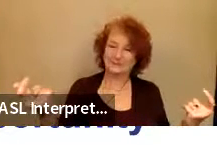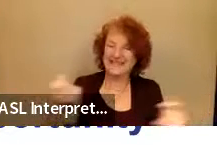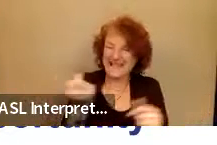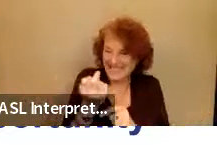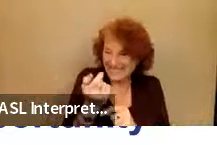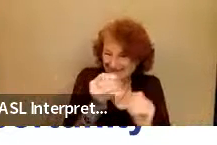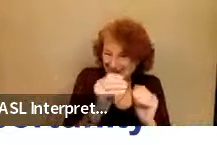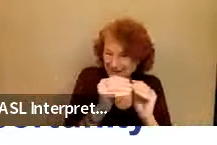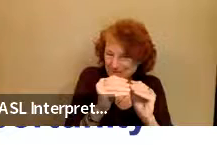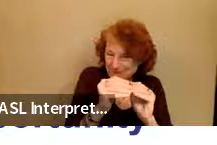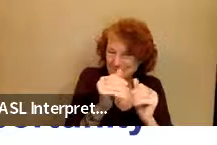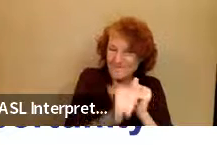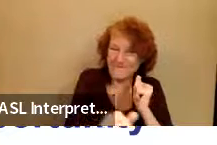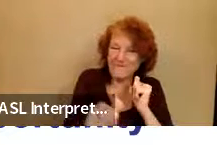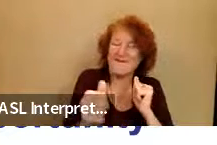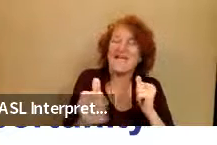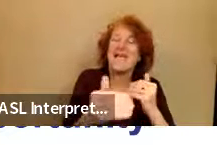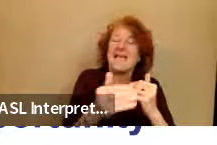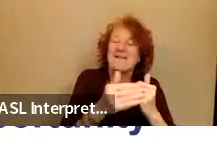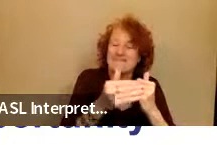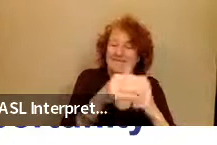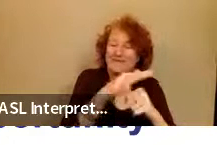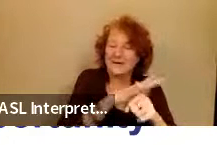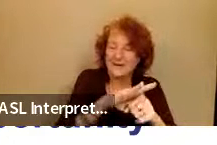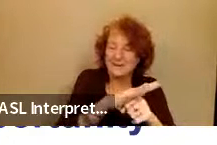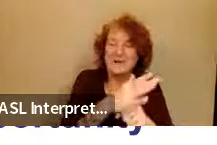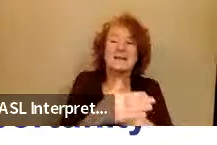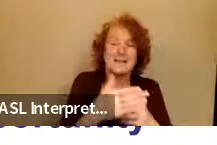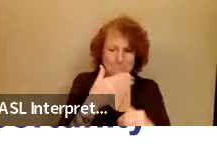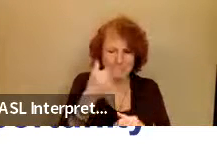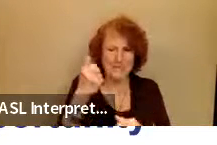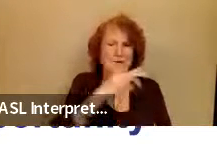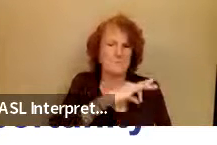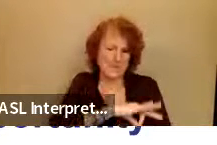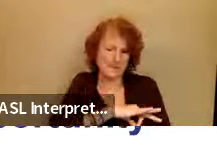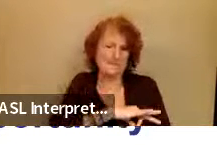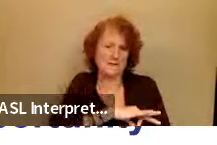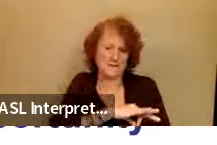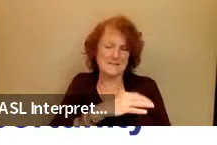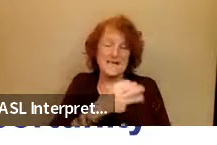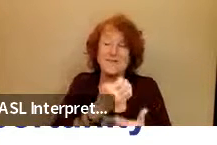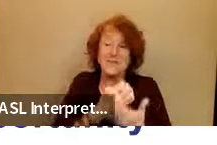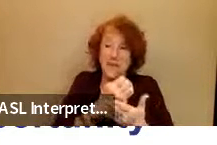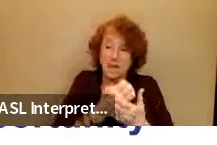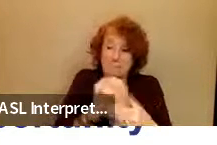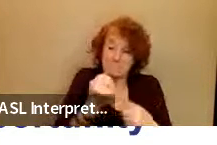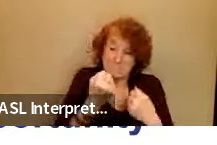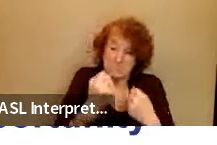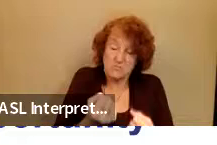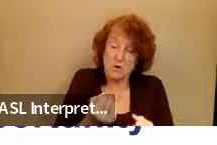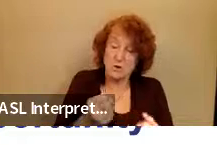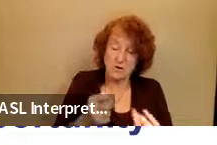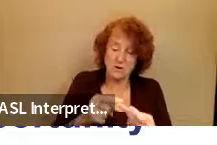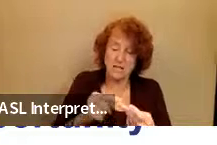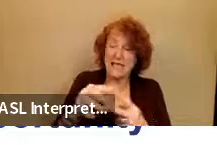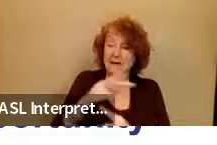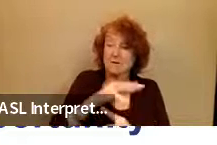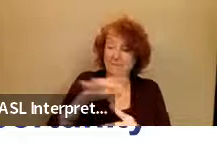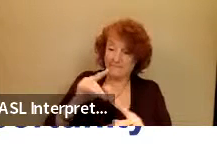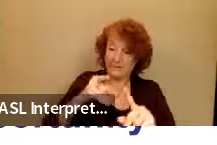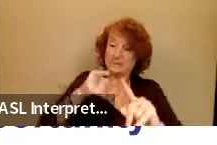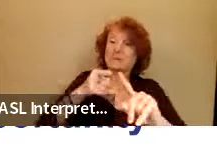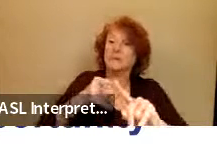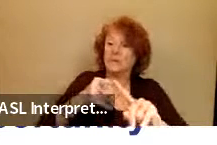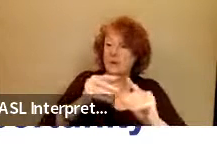have other big picture benefits for New York, including strengthening the local economy and supporting our environmental goals. And